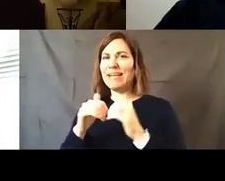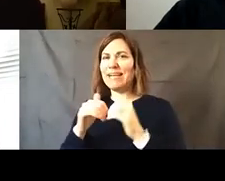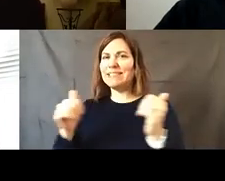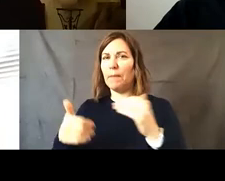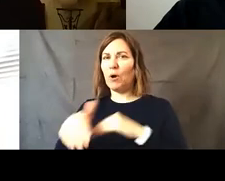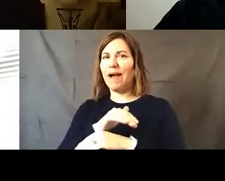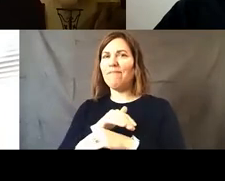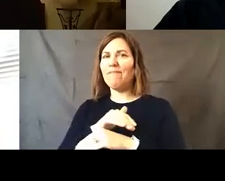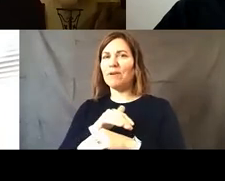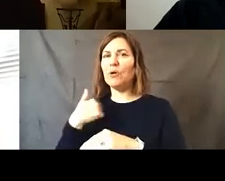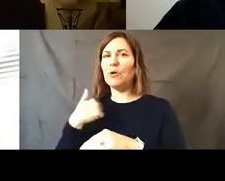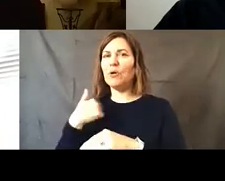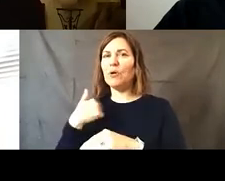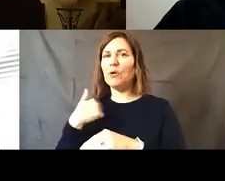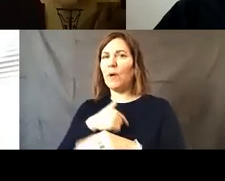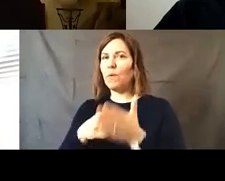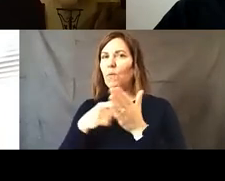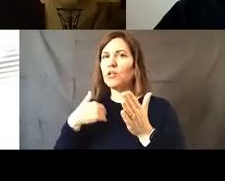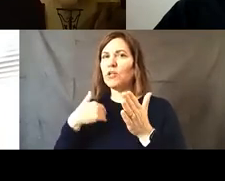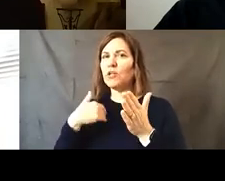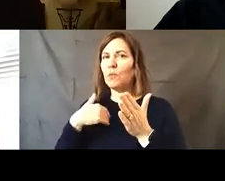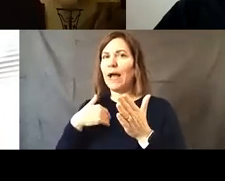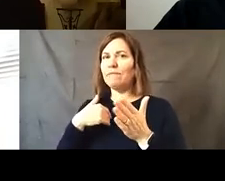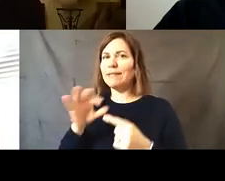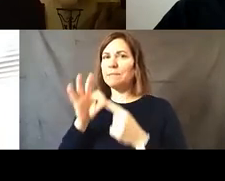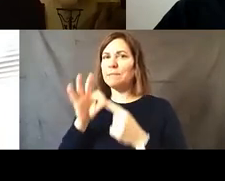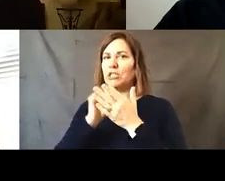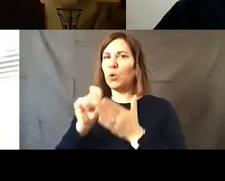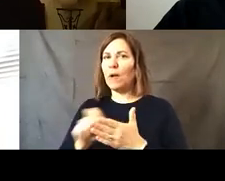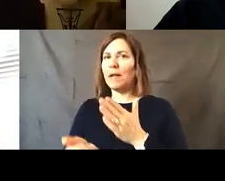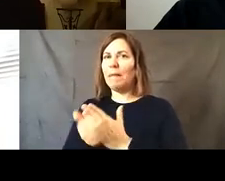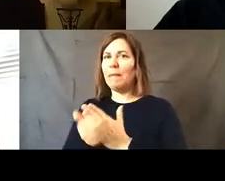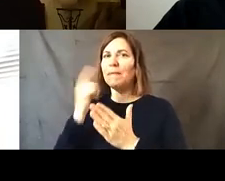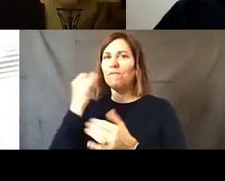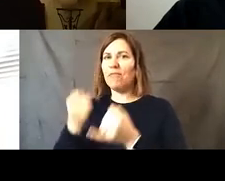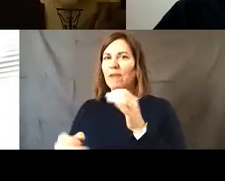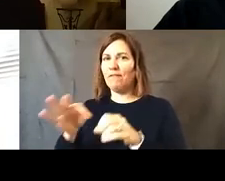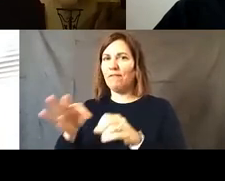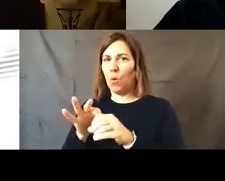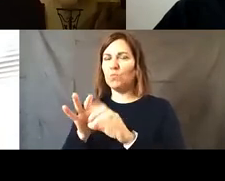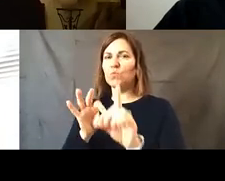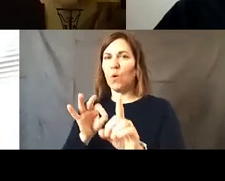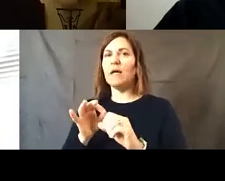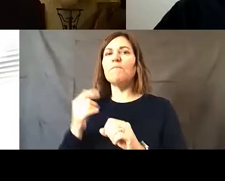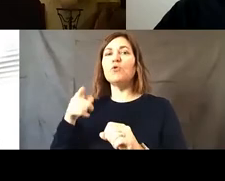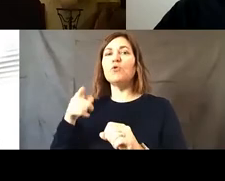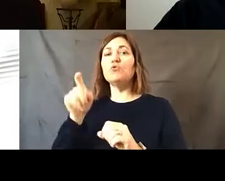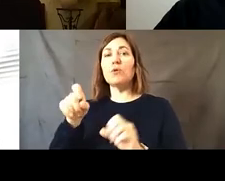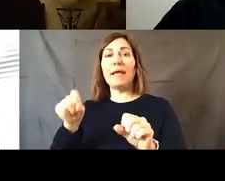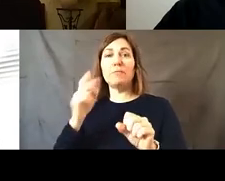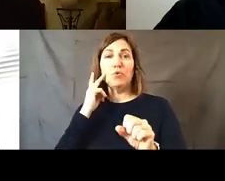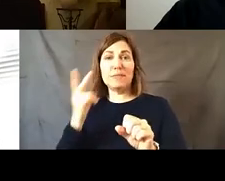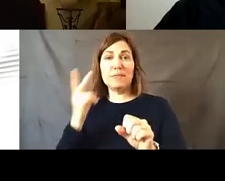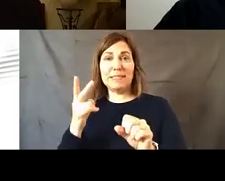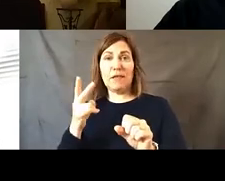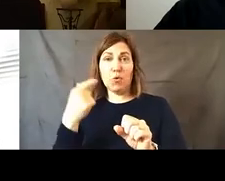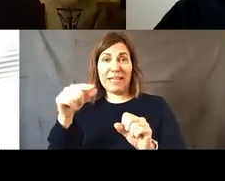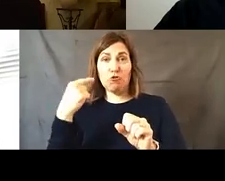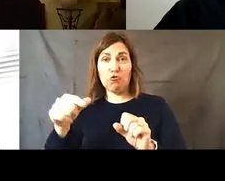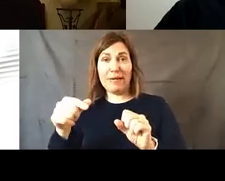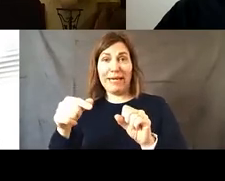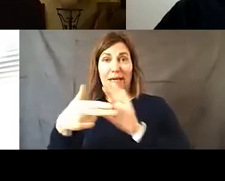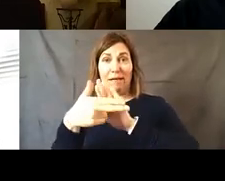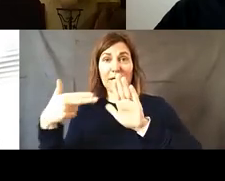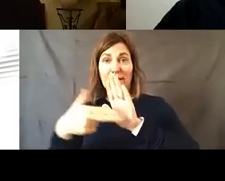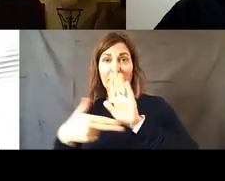written amendments on final vote. So you should be able to see those in green highlighted if you're able to open the document